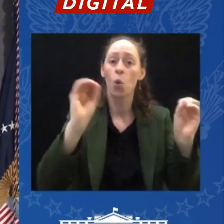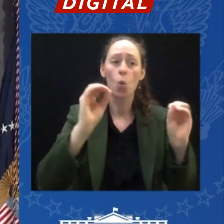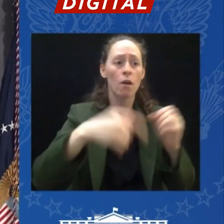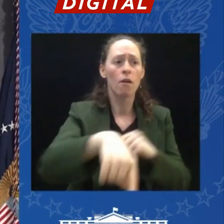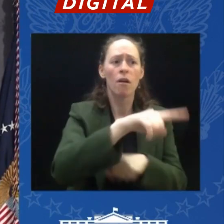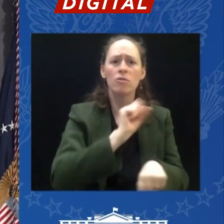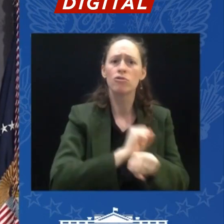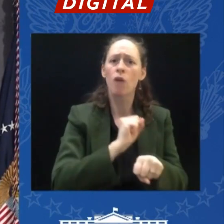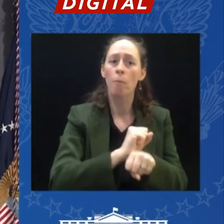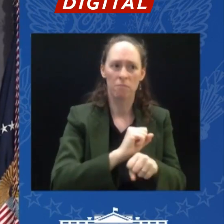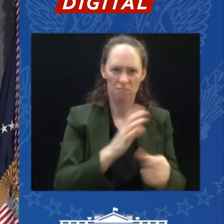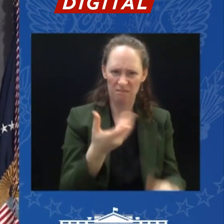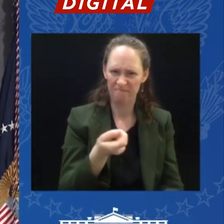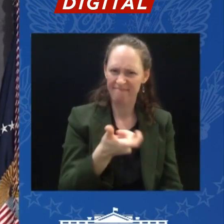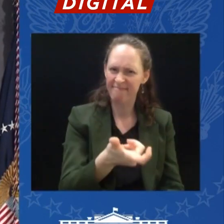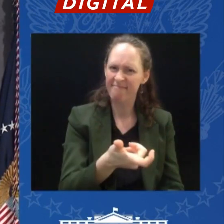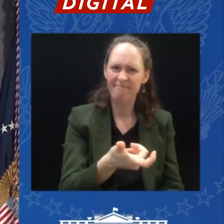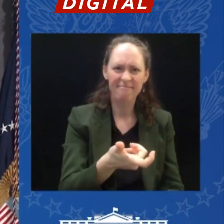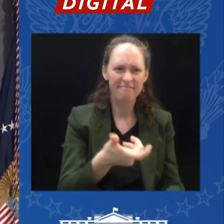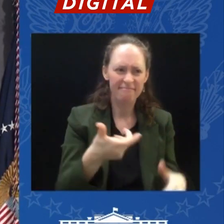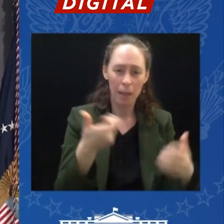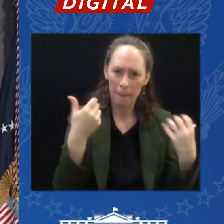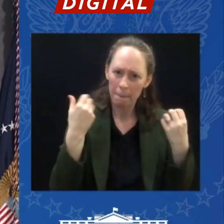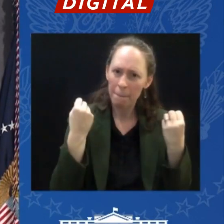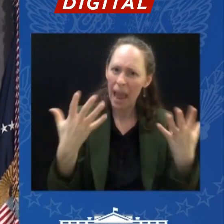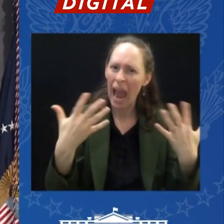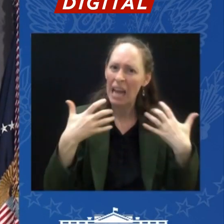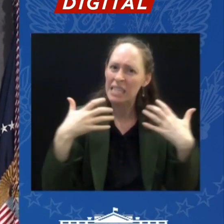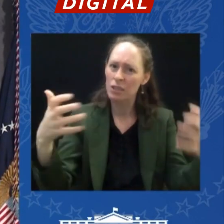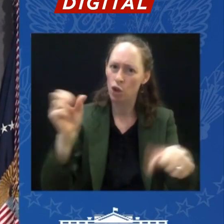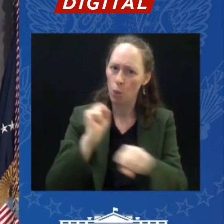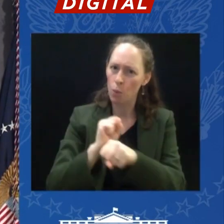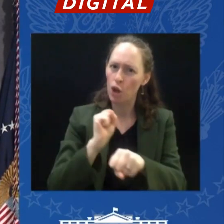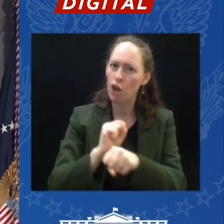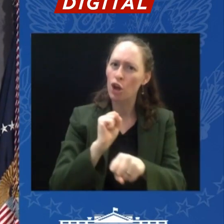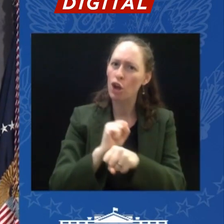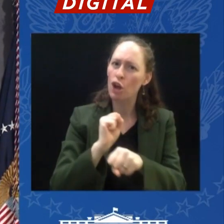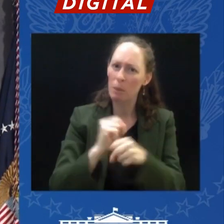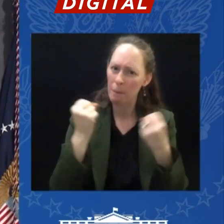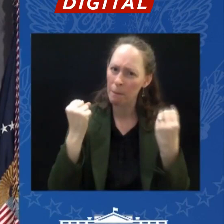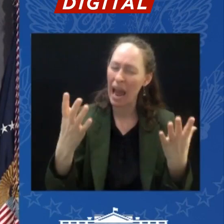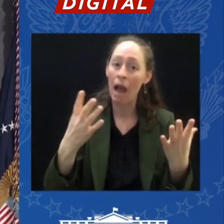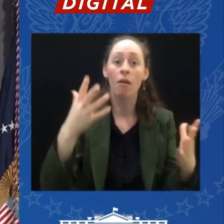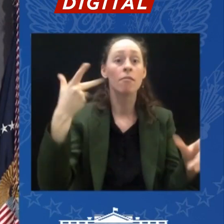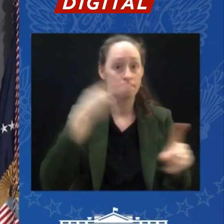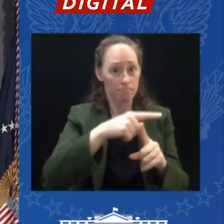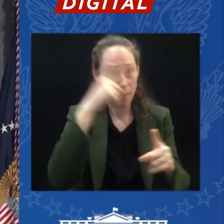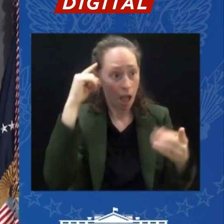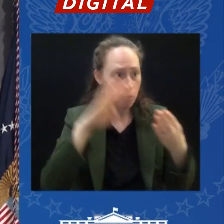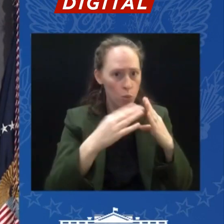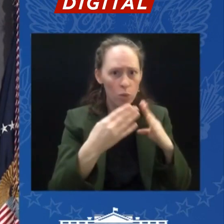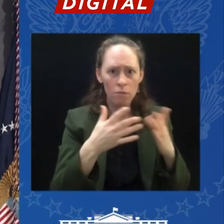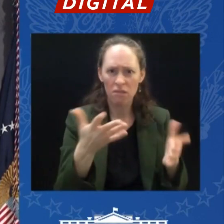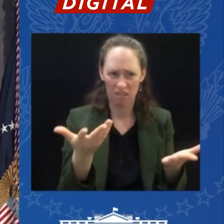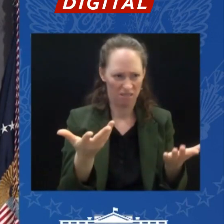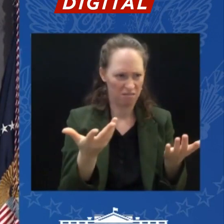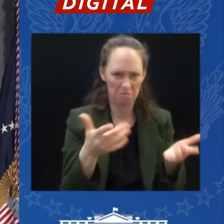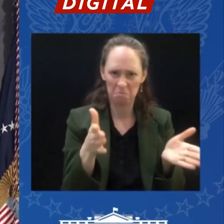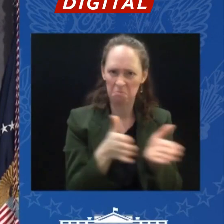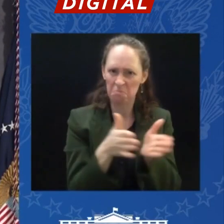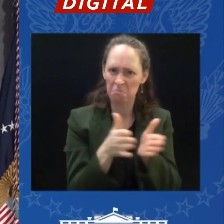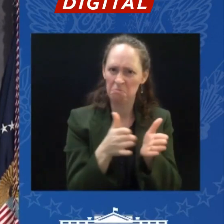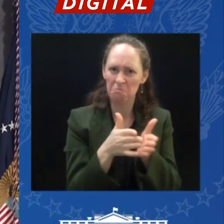is near record lows. Wages for Black workers are up. Two strongest years ever for small business